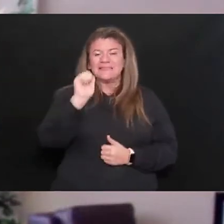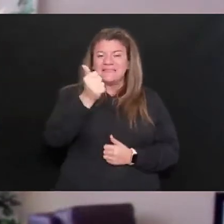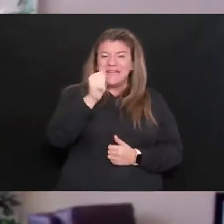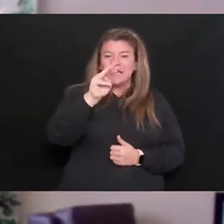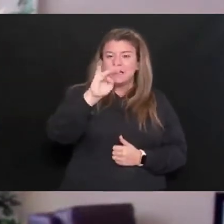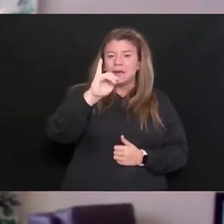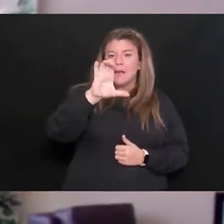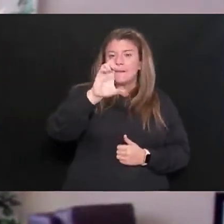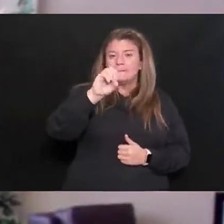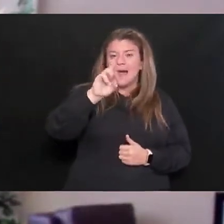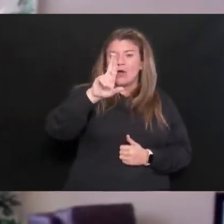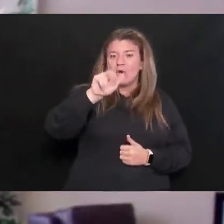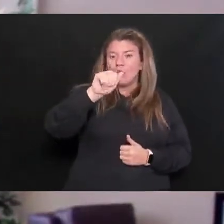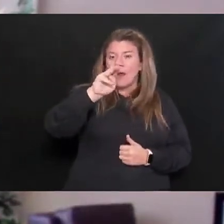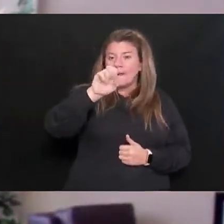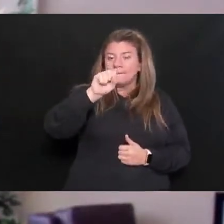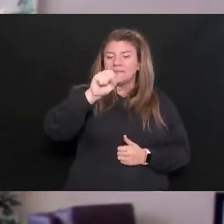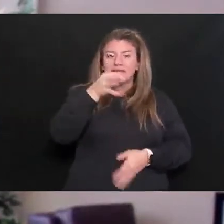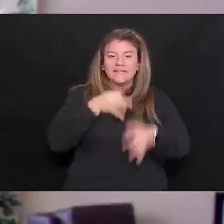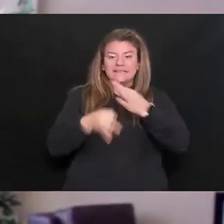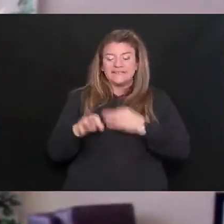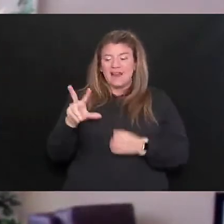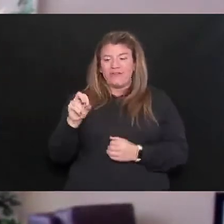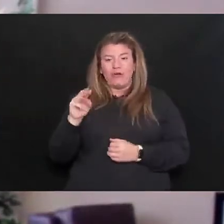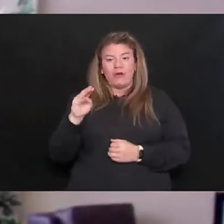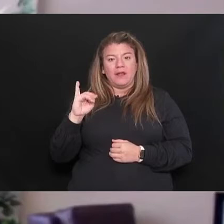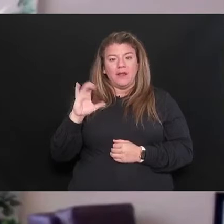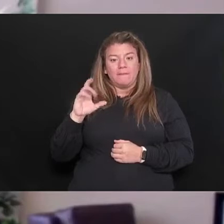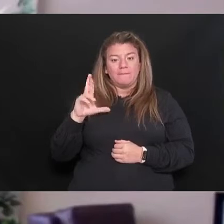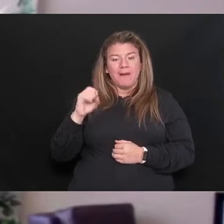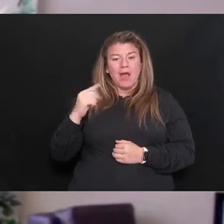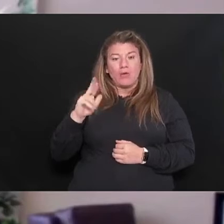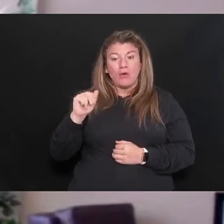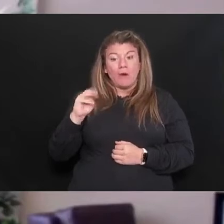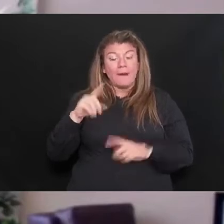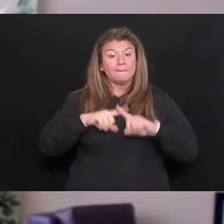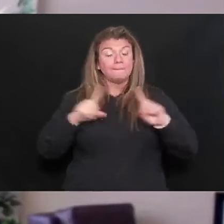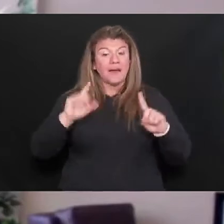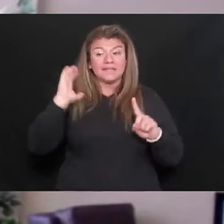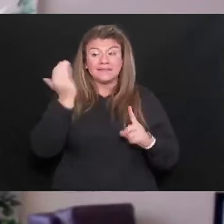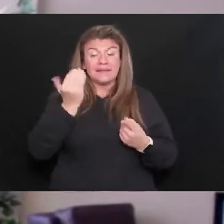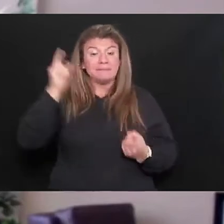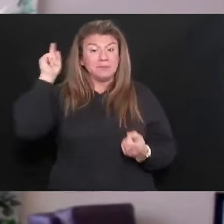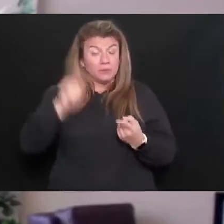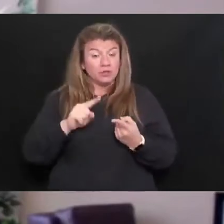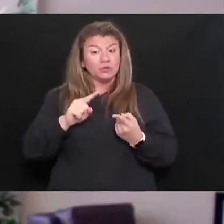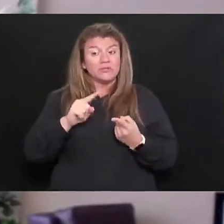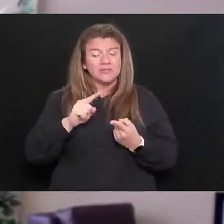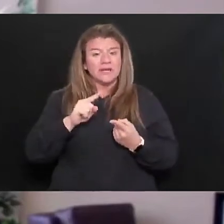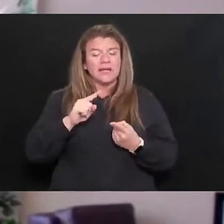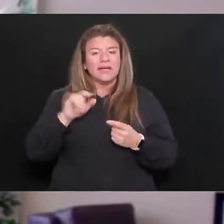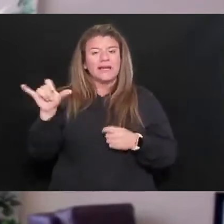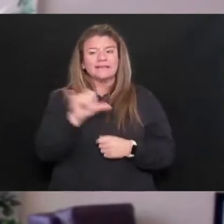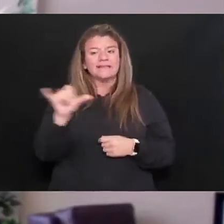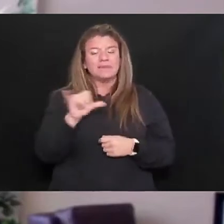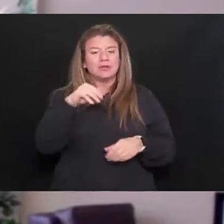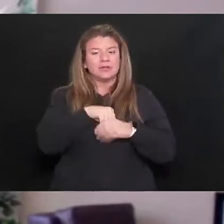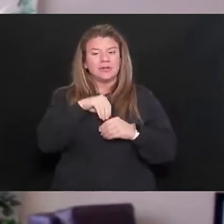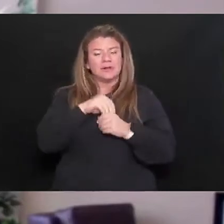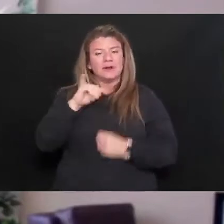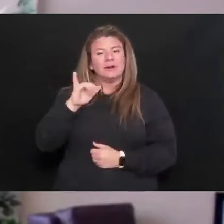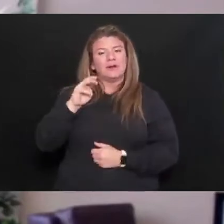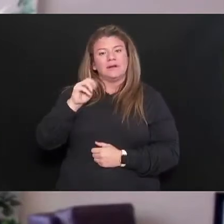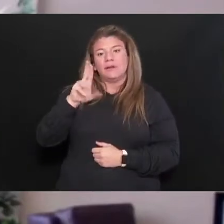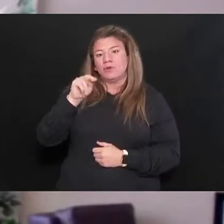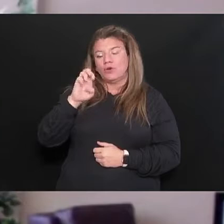of 30 micrograms, but it seems to be very effective in inducing a similar type of immune response based on antibody